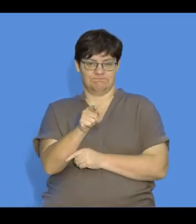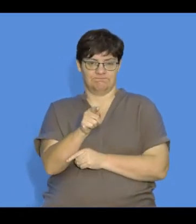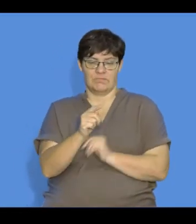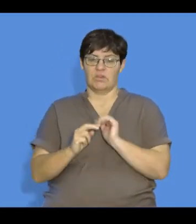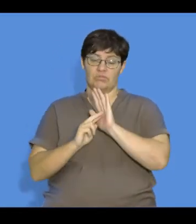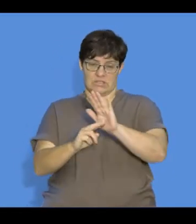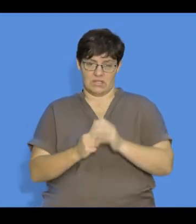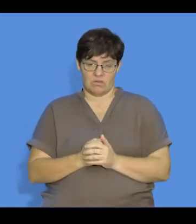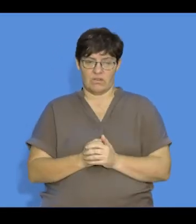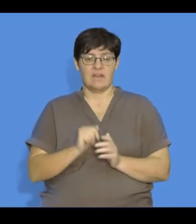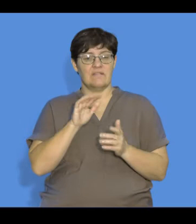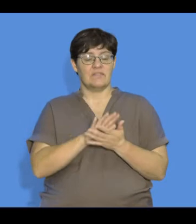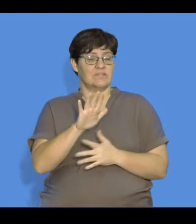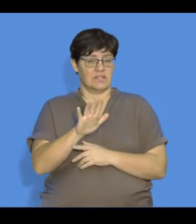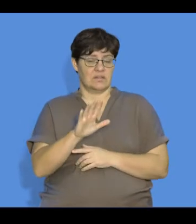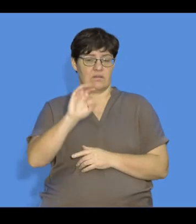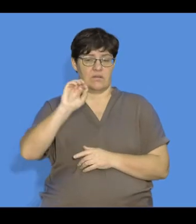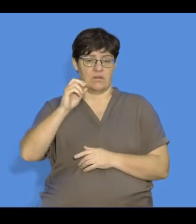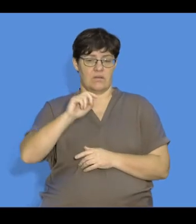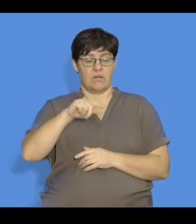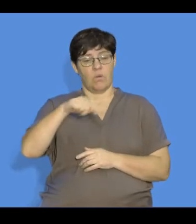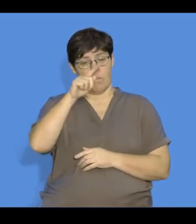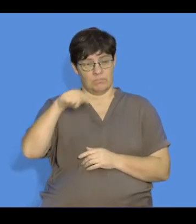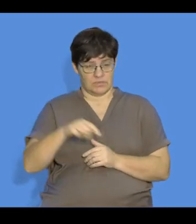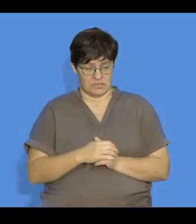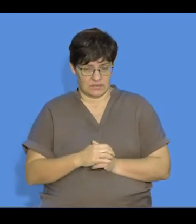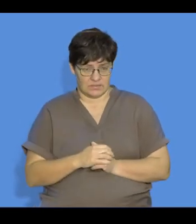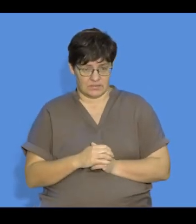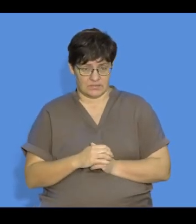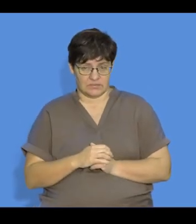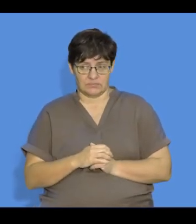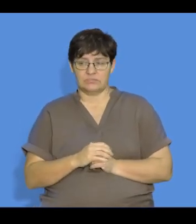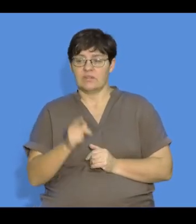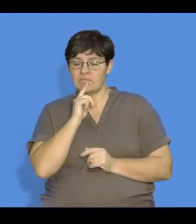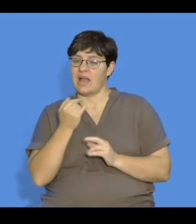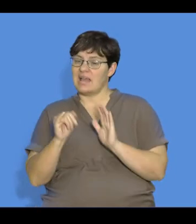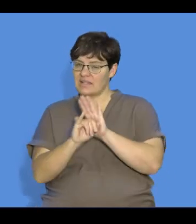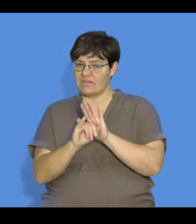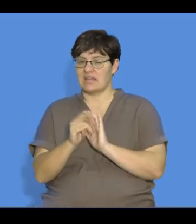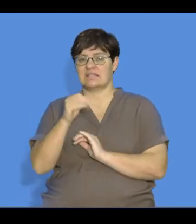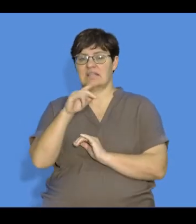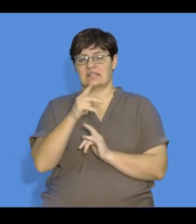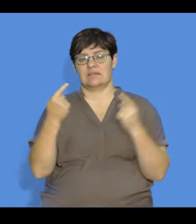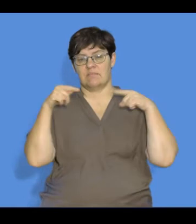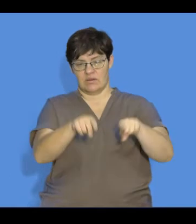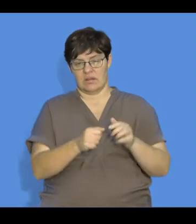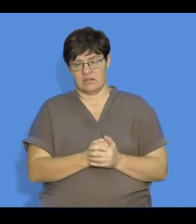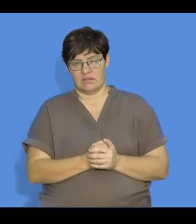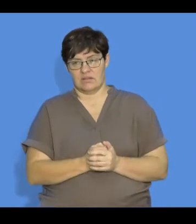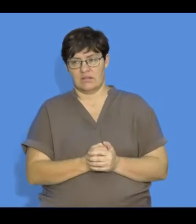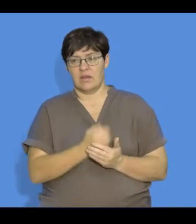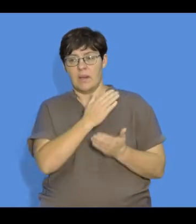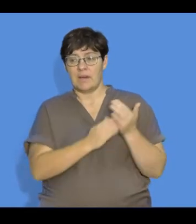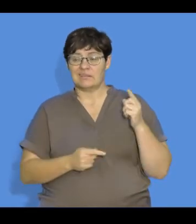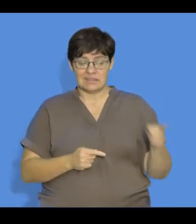this resistor of 15 ohms. So how you treat this, identify the series parallel, okay? The parts